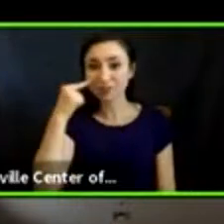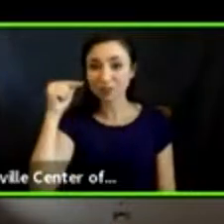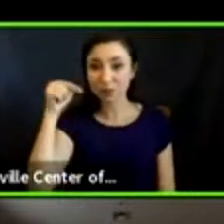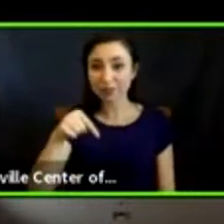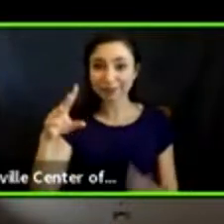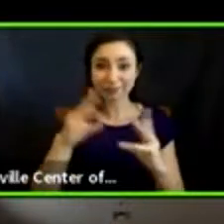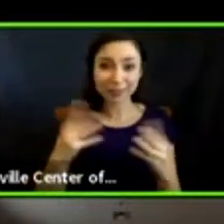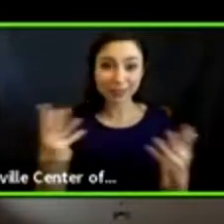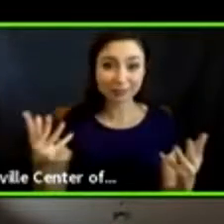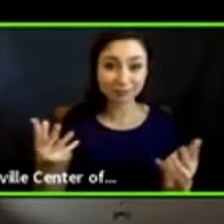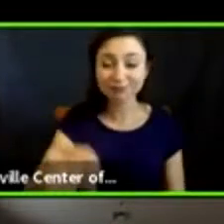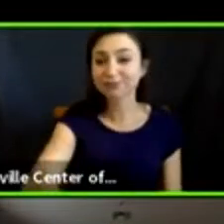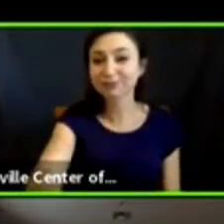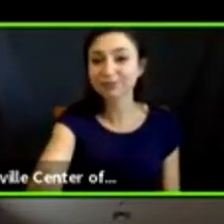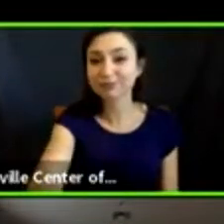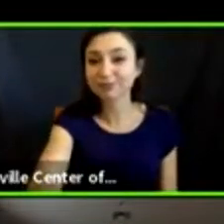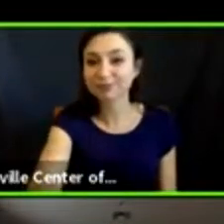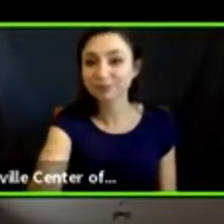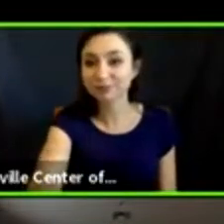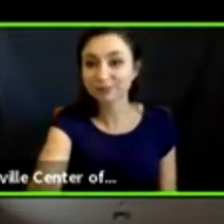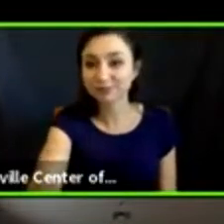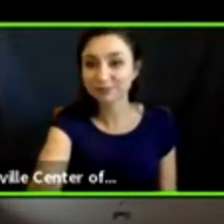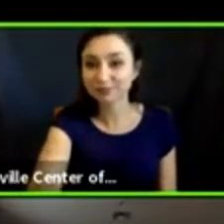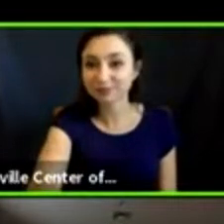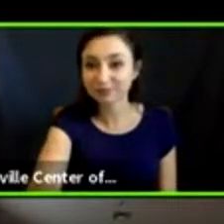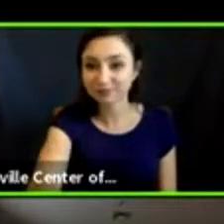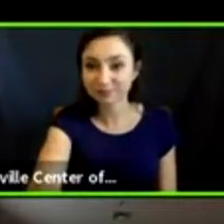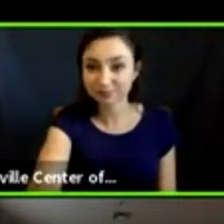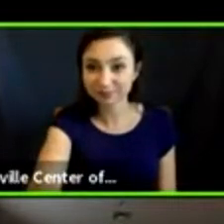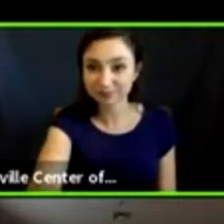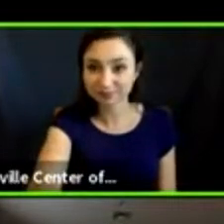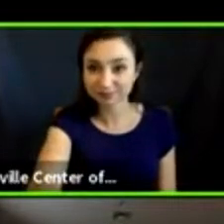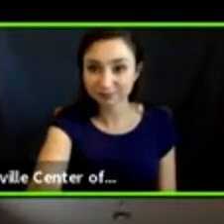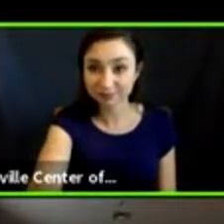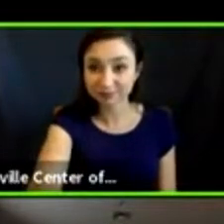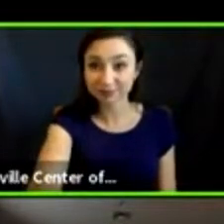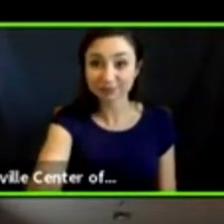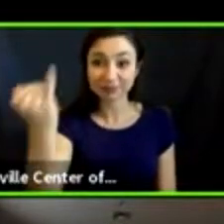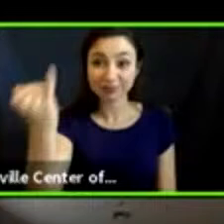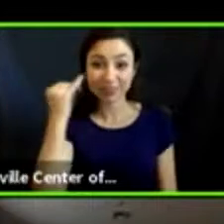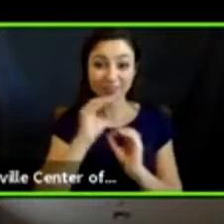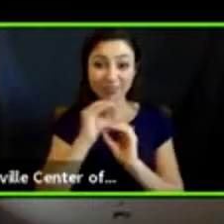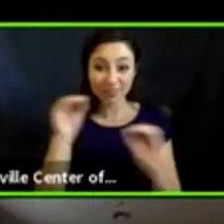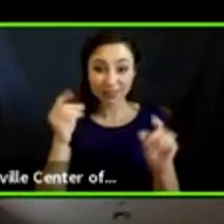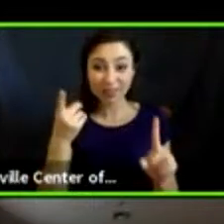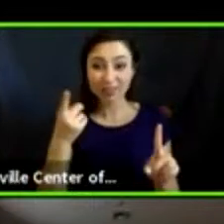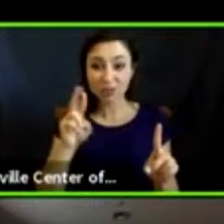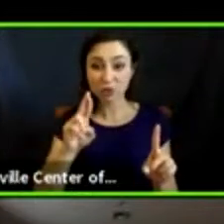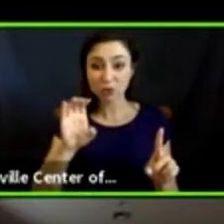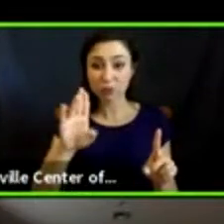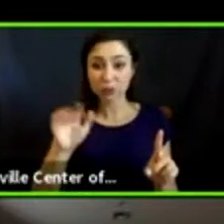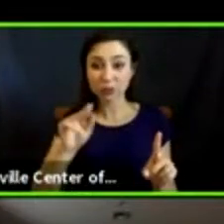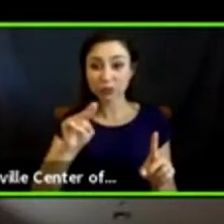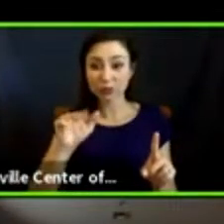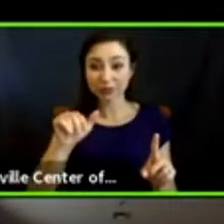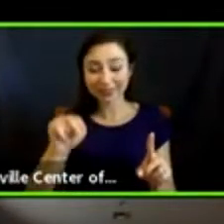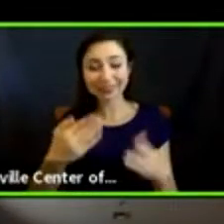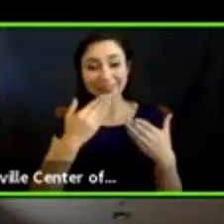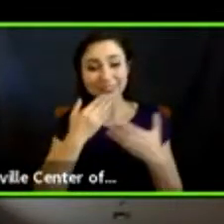meeting? If not, as usual, Dr. Buchanan, thank you very much for all that hard work on the benchmark